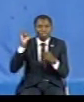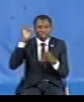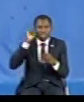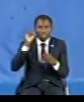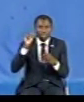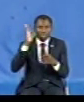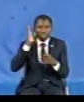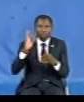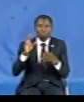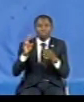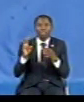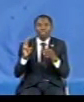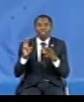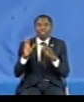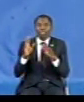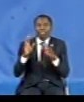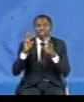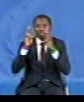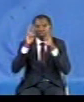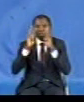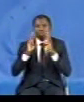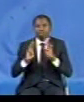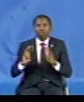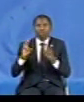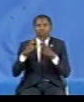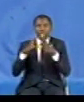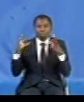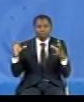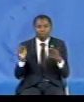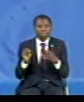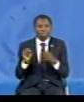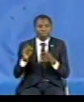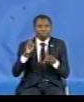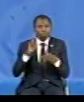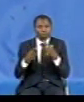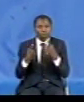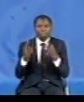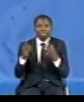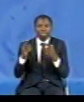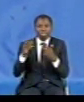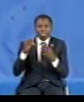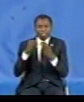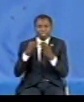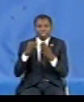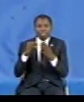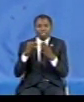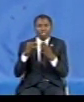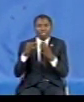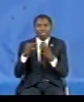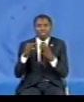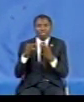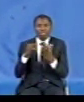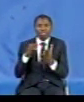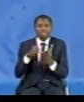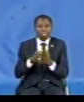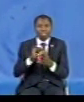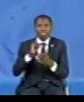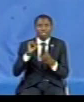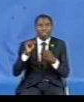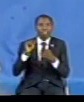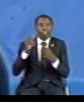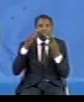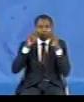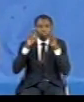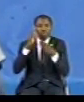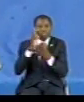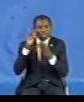to myself, just like other times, a voice came and it told me, bro, look at what happened now. Don't go to church today.